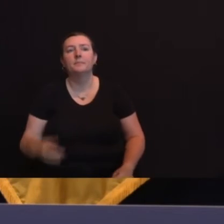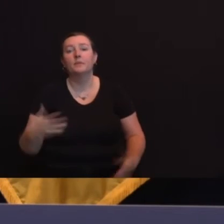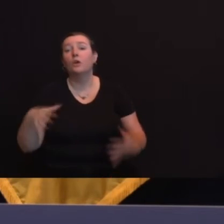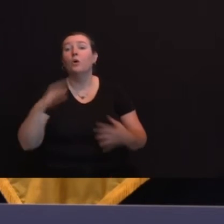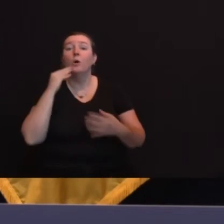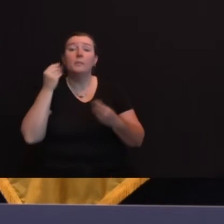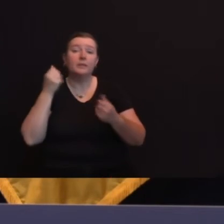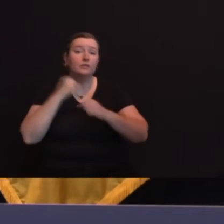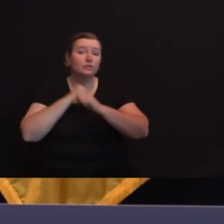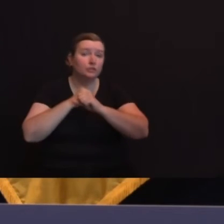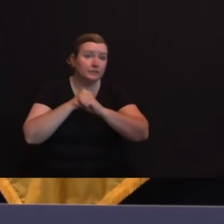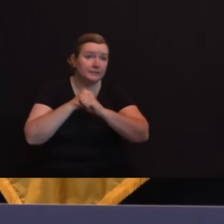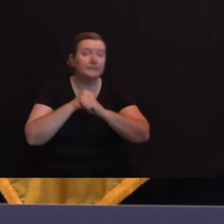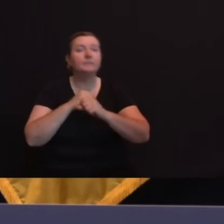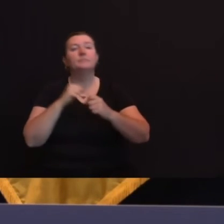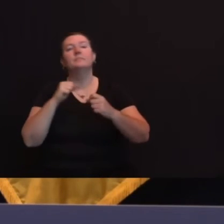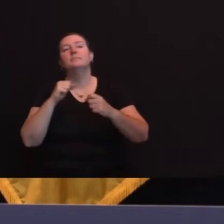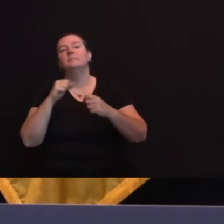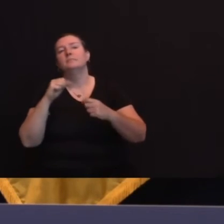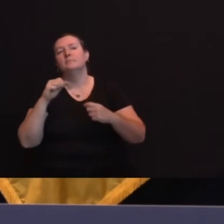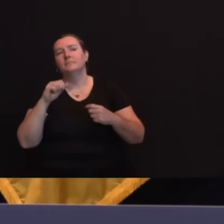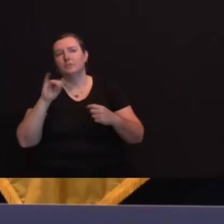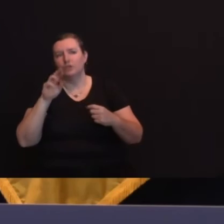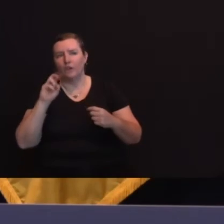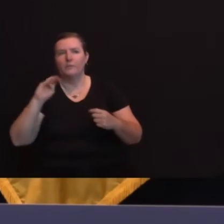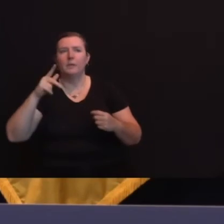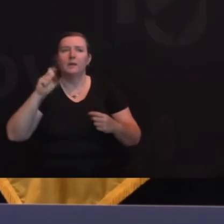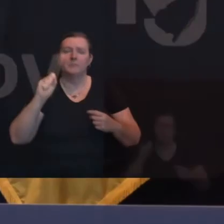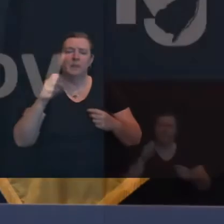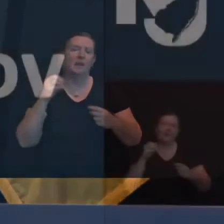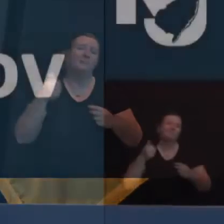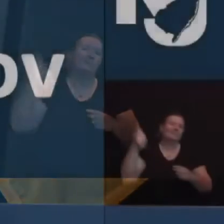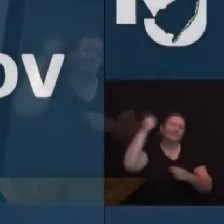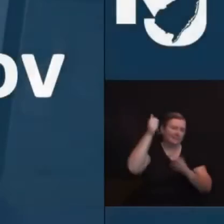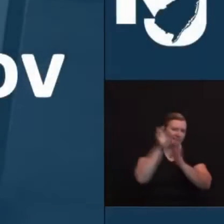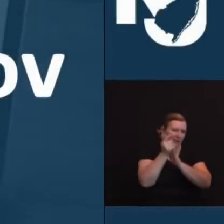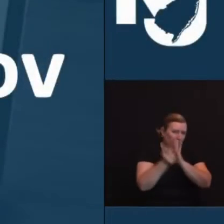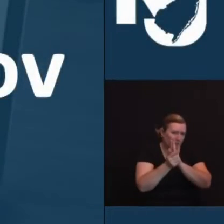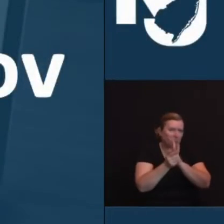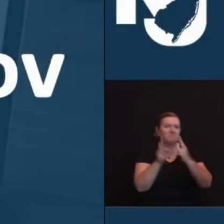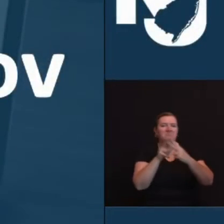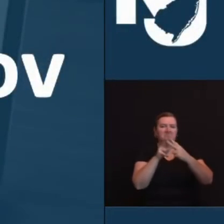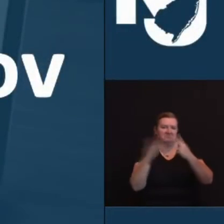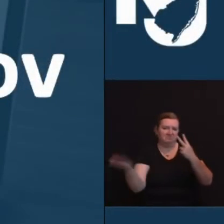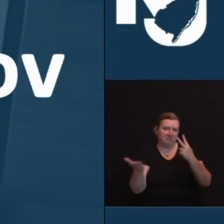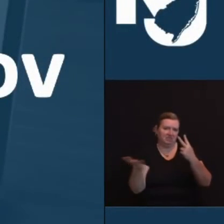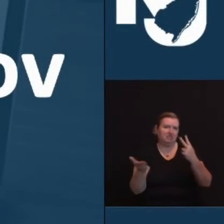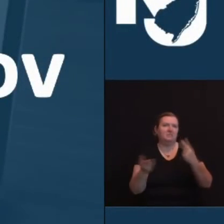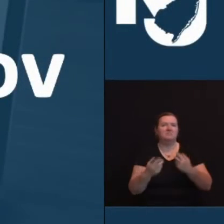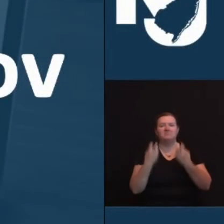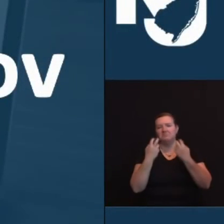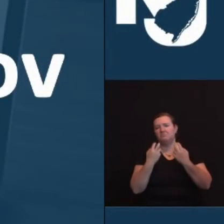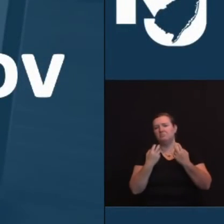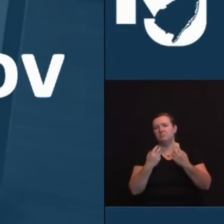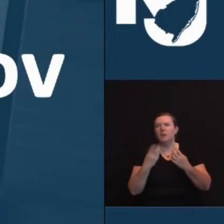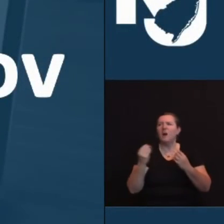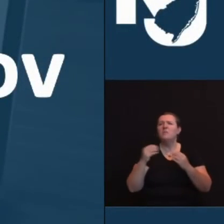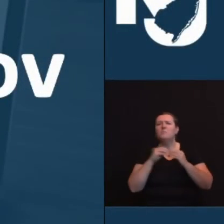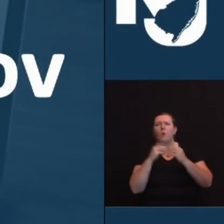Garg, and a cast of thousands. We will get to the overall numbers in a minute, but I wanted to begin on a